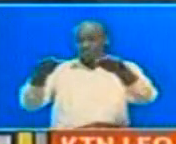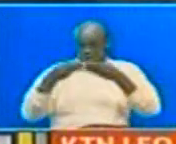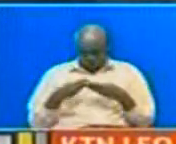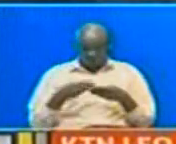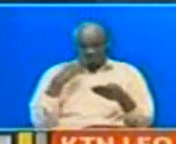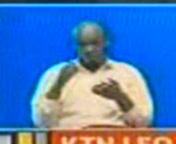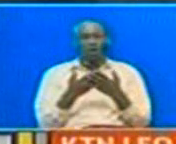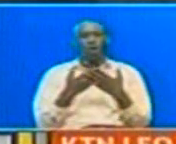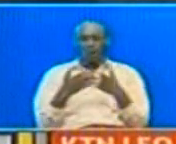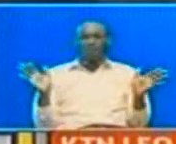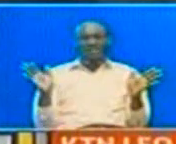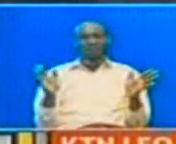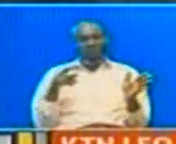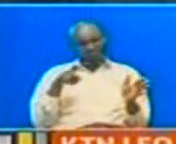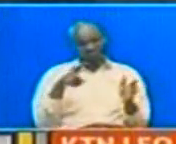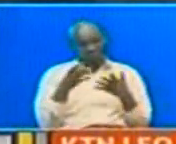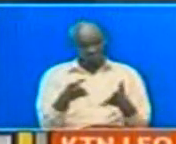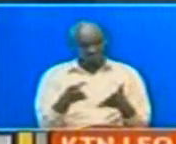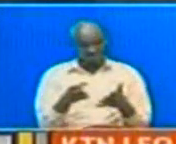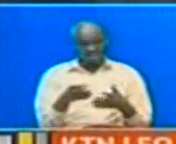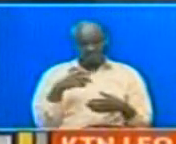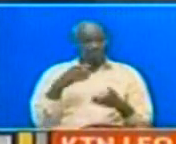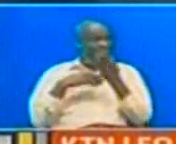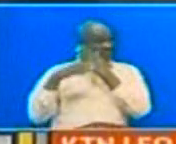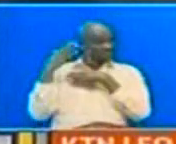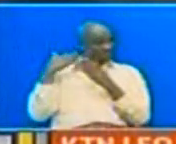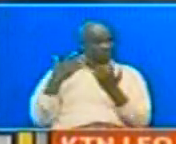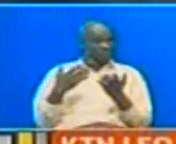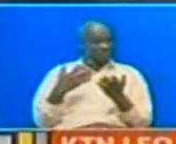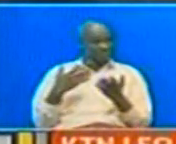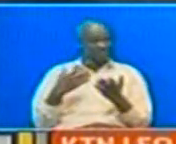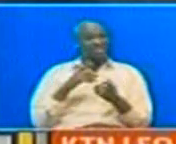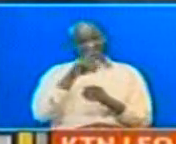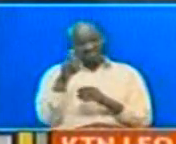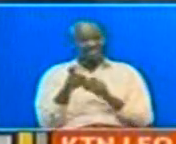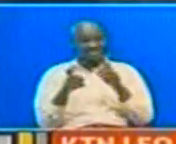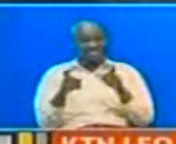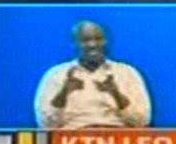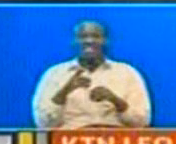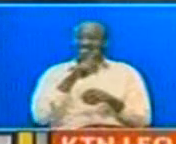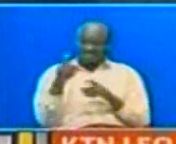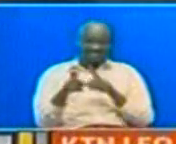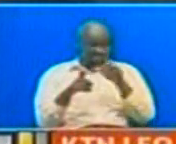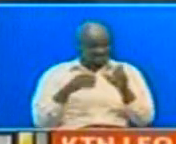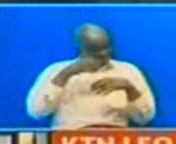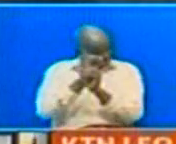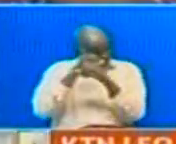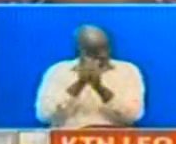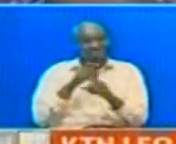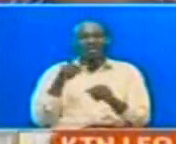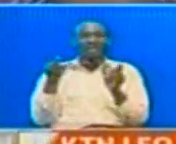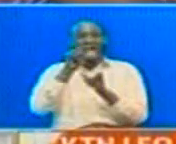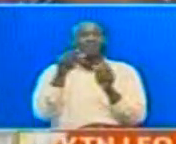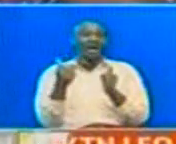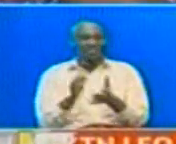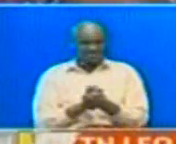as open vials having previously been tested in other laboratories. Hata